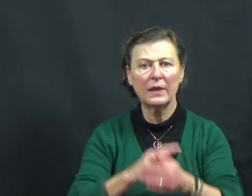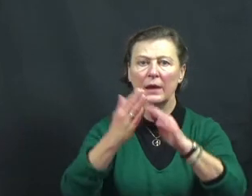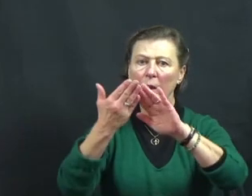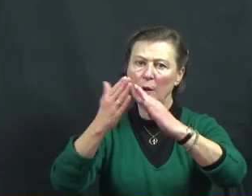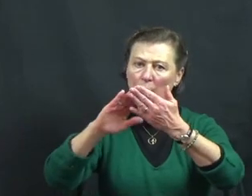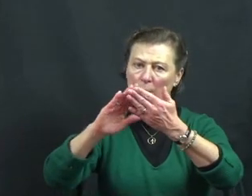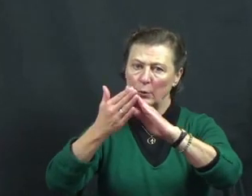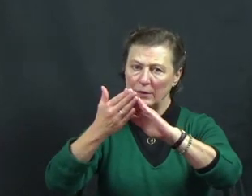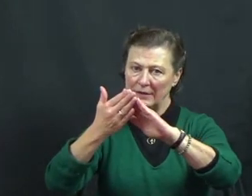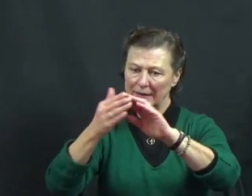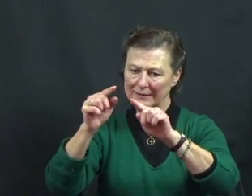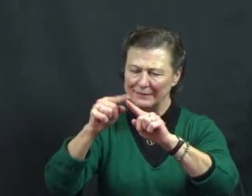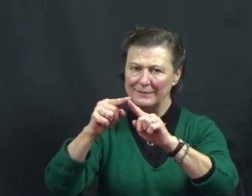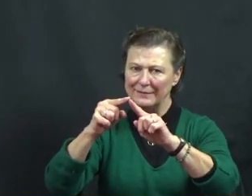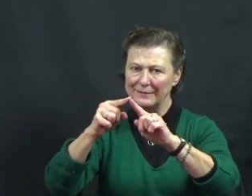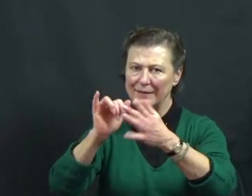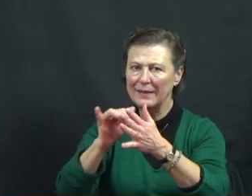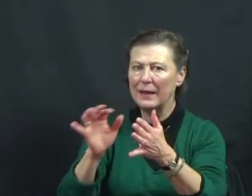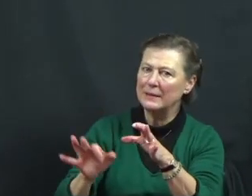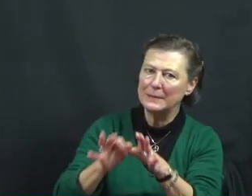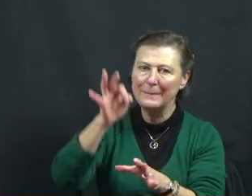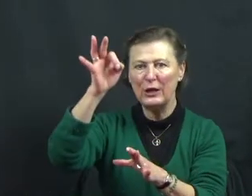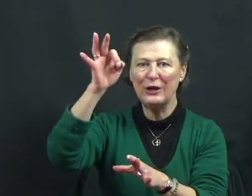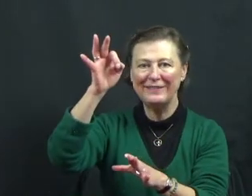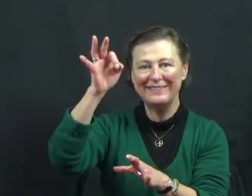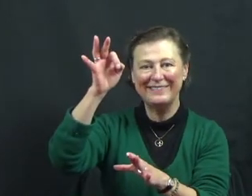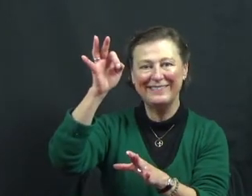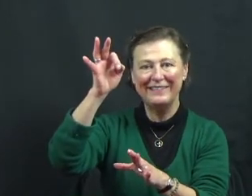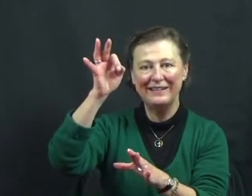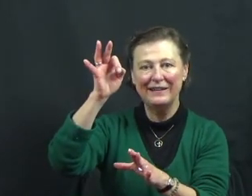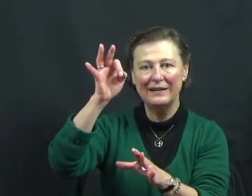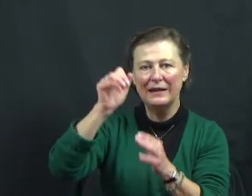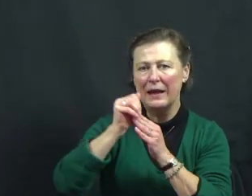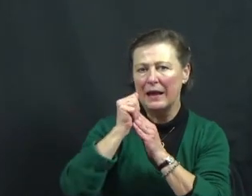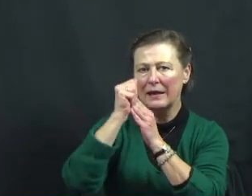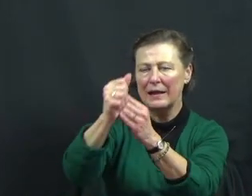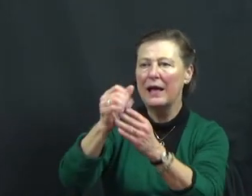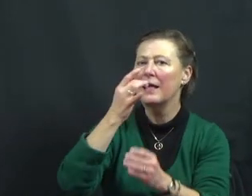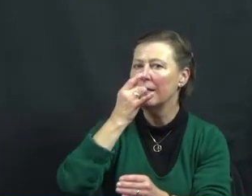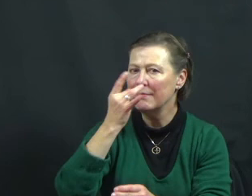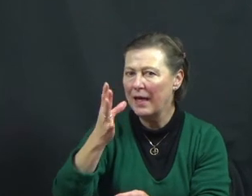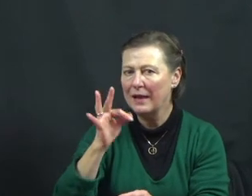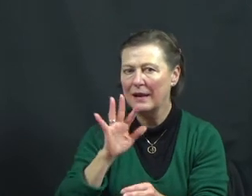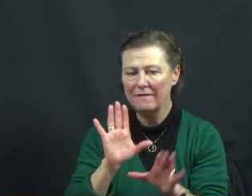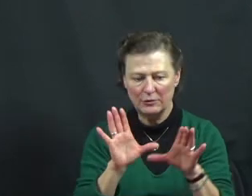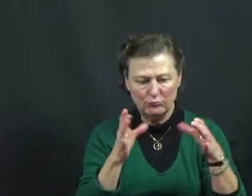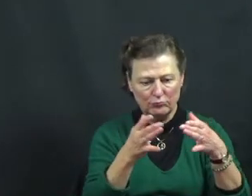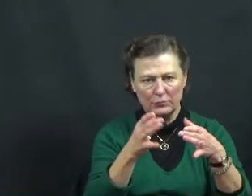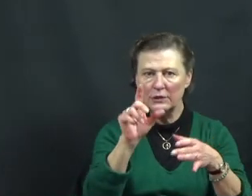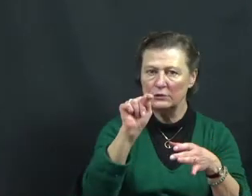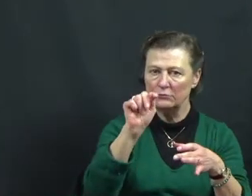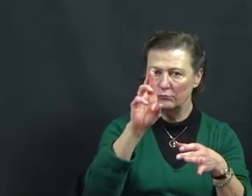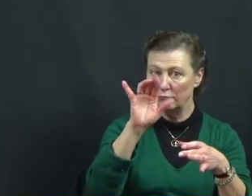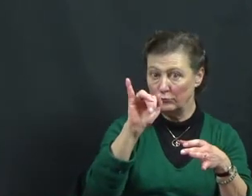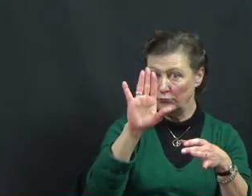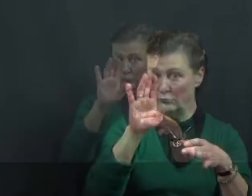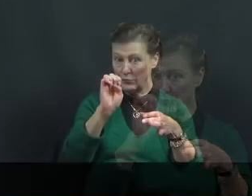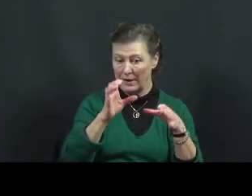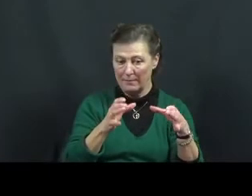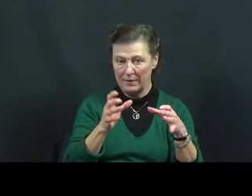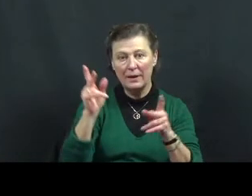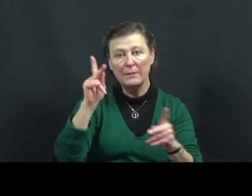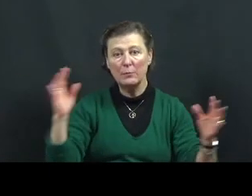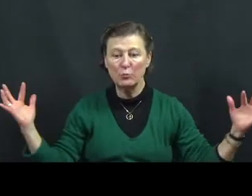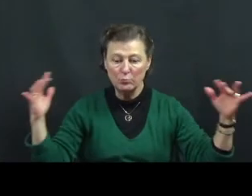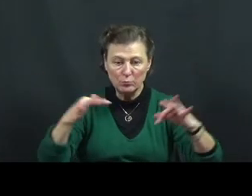Community is the spirit, the guiding light of the tribe, whereby people come together